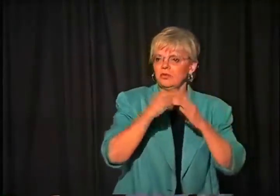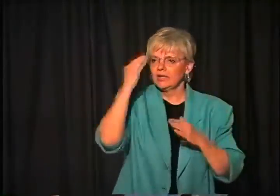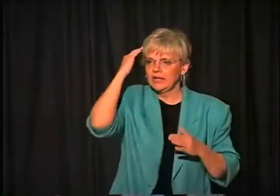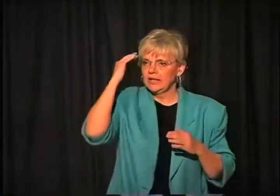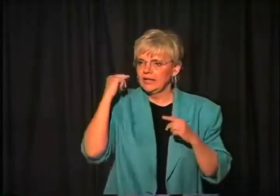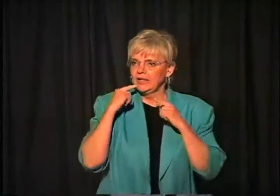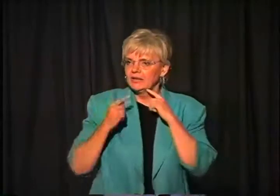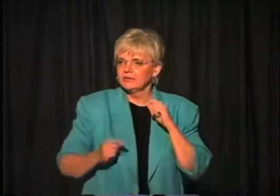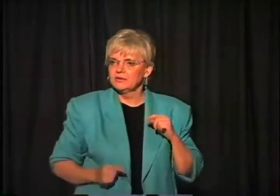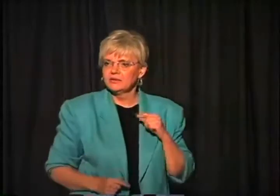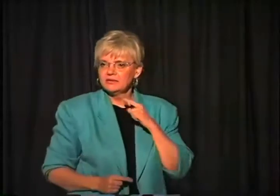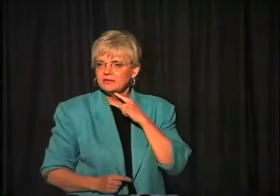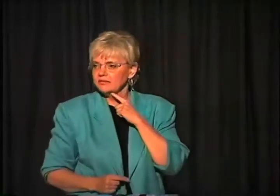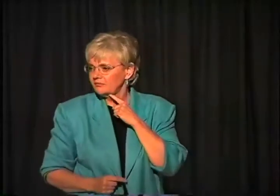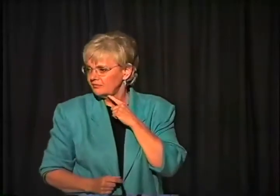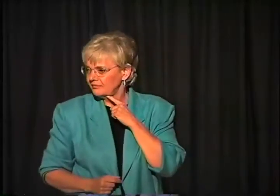on.